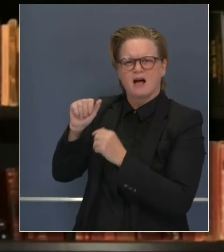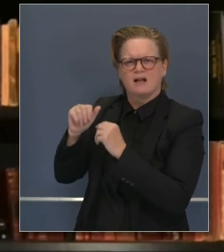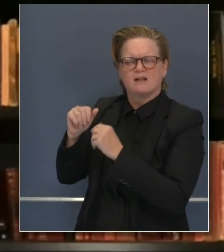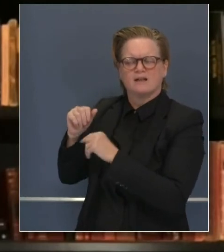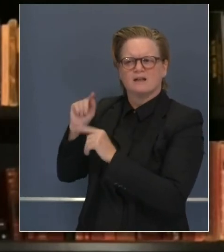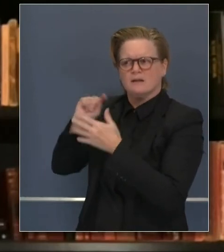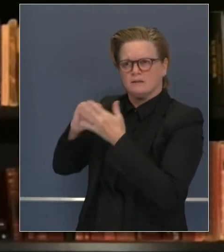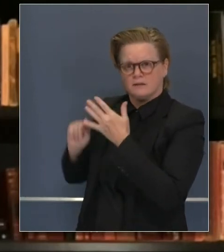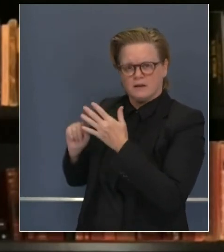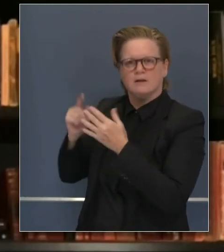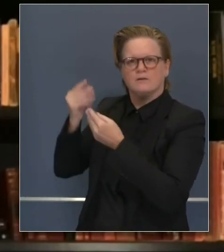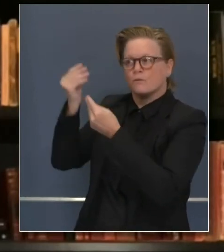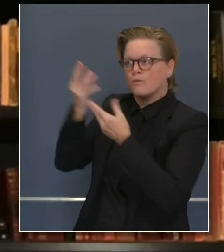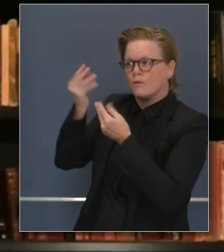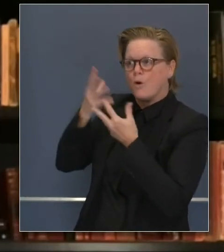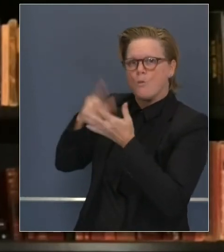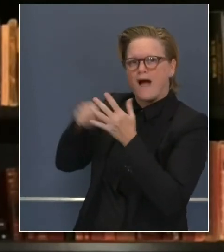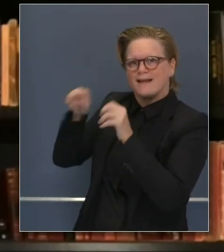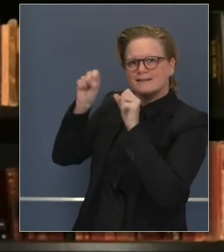it.